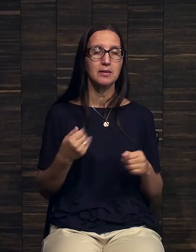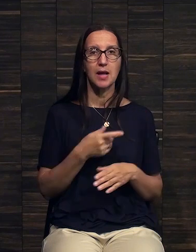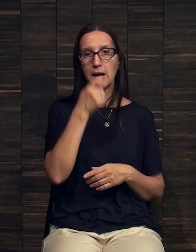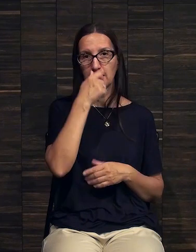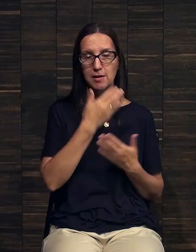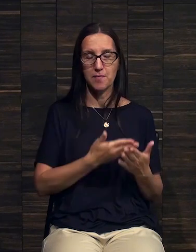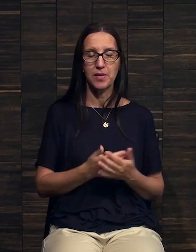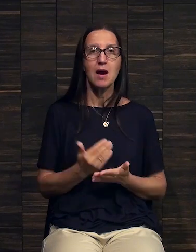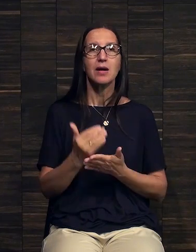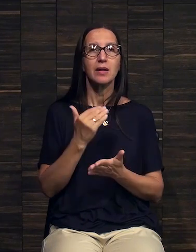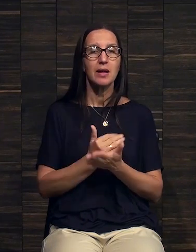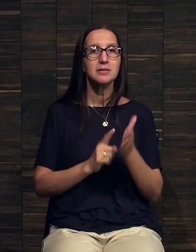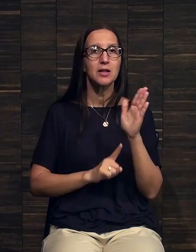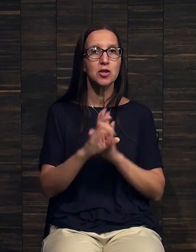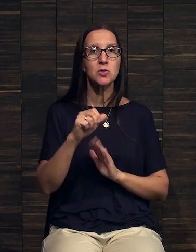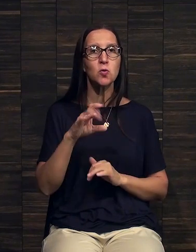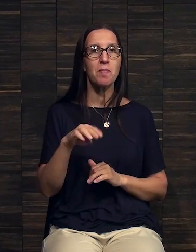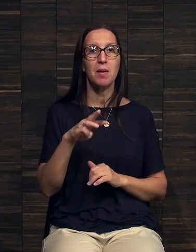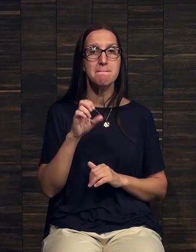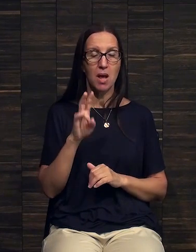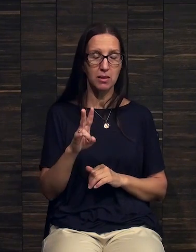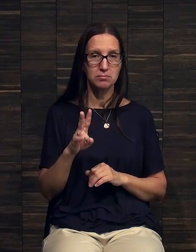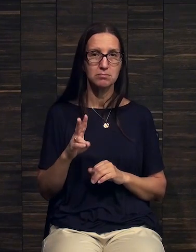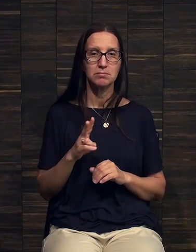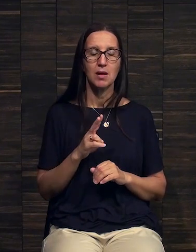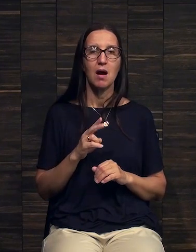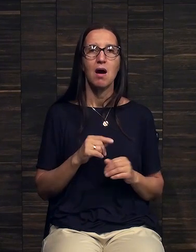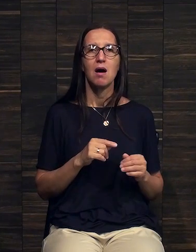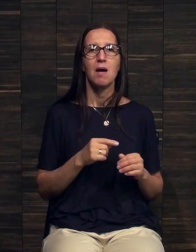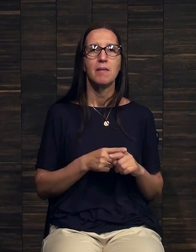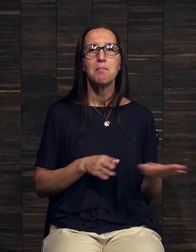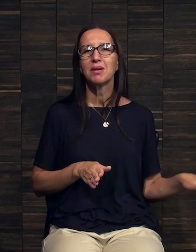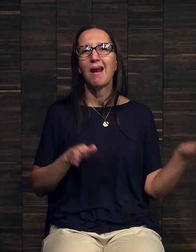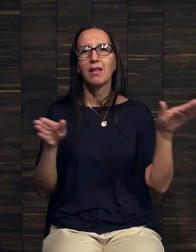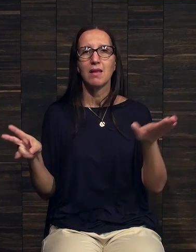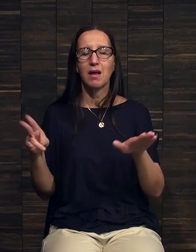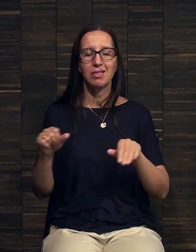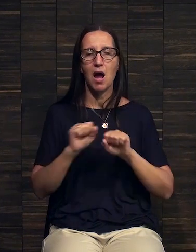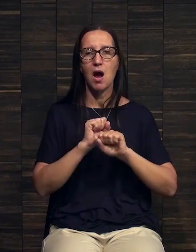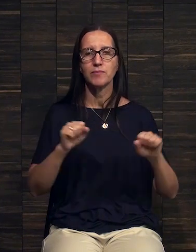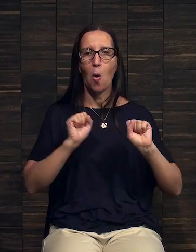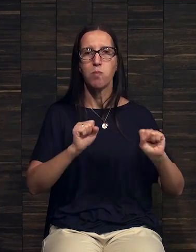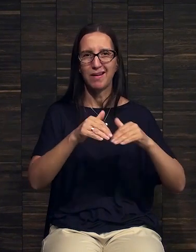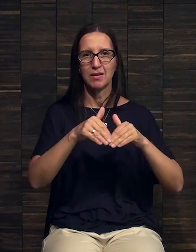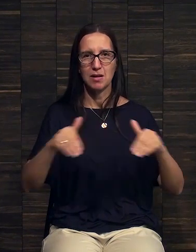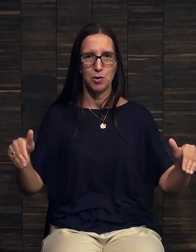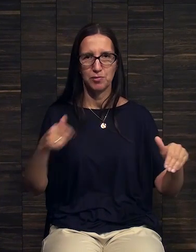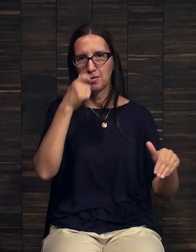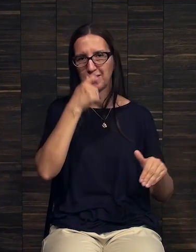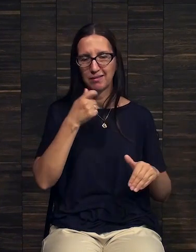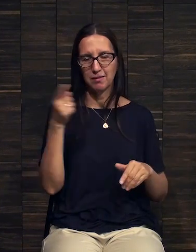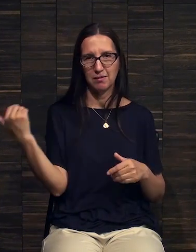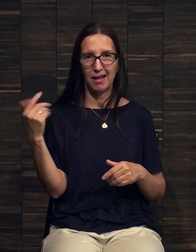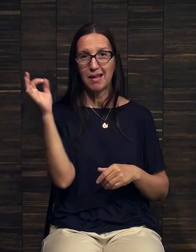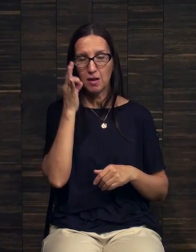Where is Hitler? And Superman comes to the defense line, New Zikrit, and breaks